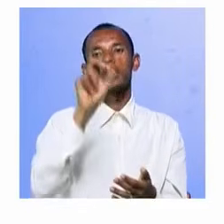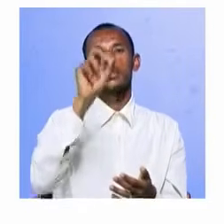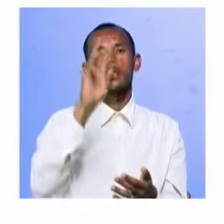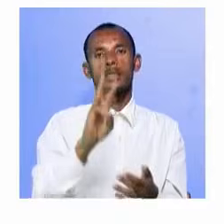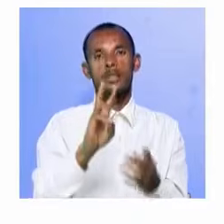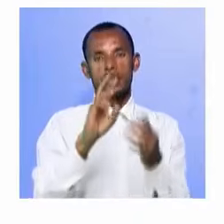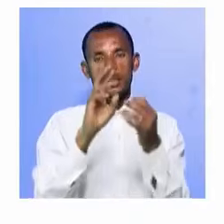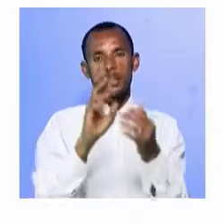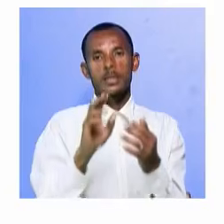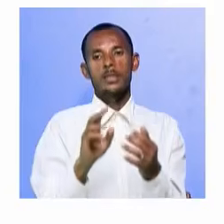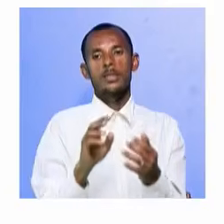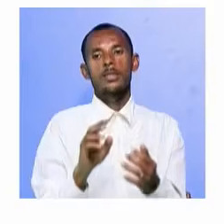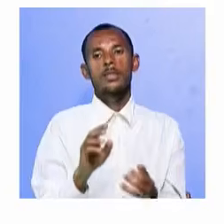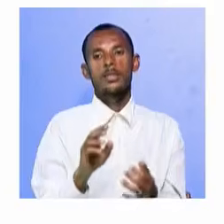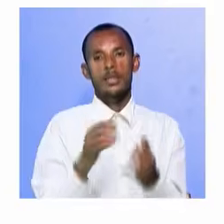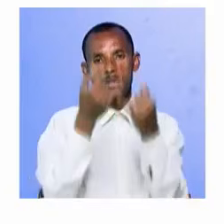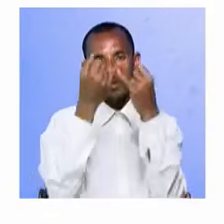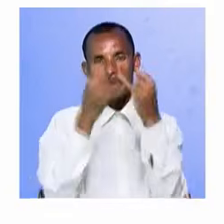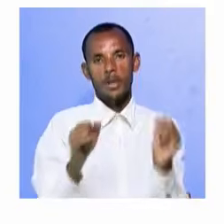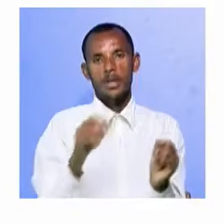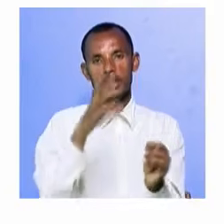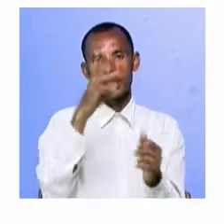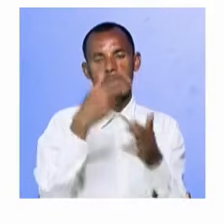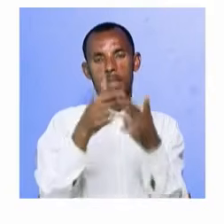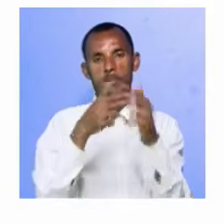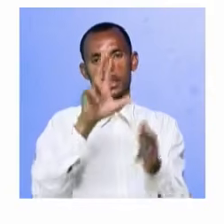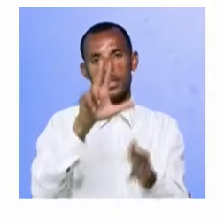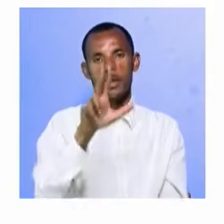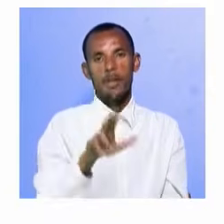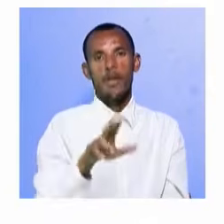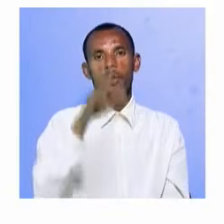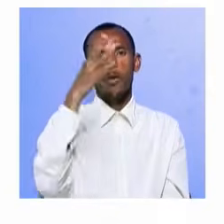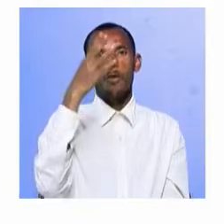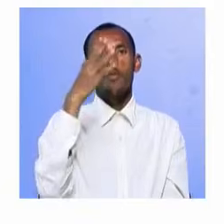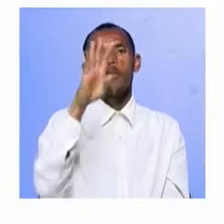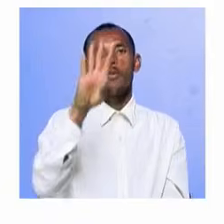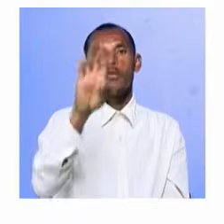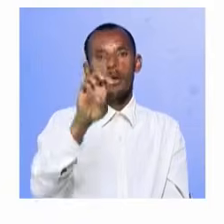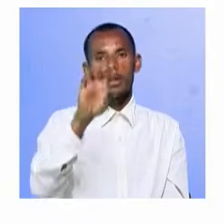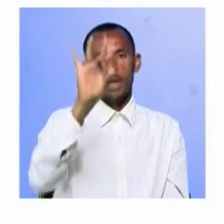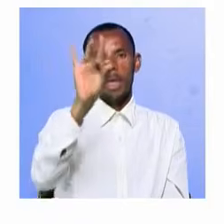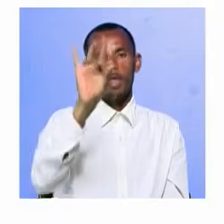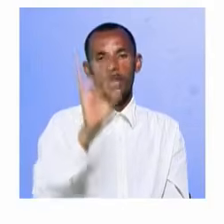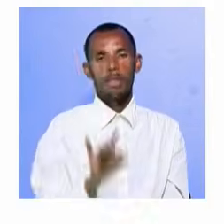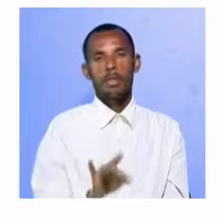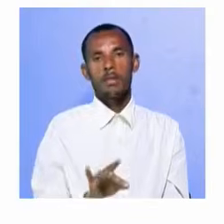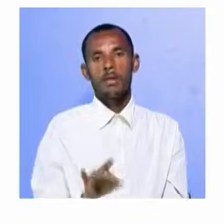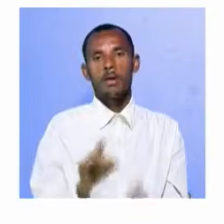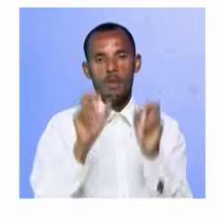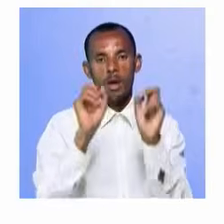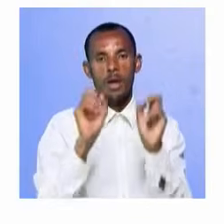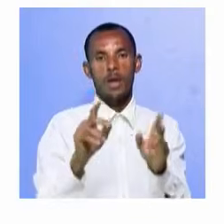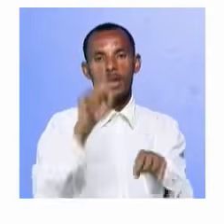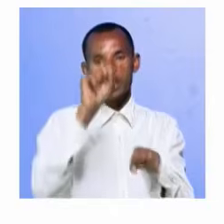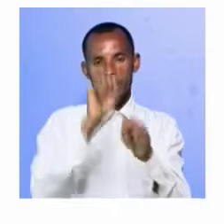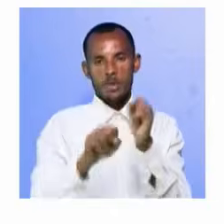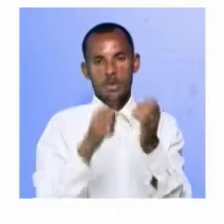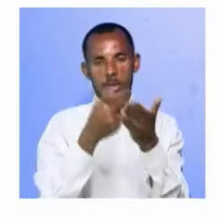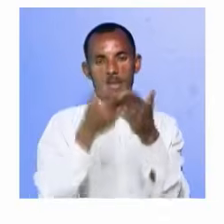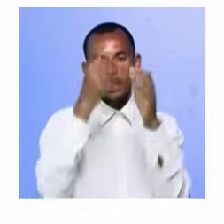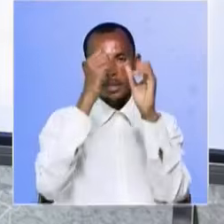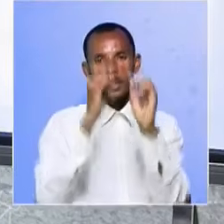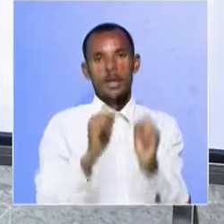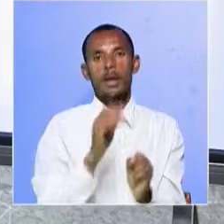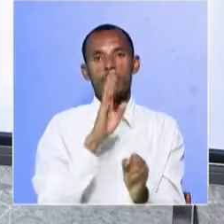36. 16 times 3 is 48. Okay? So this can be your